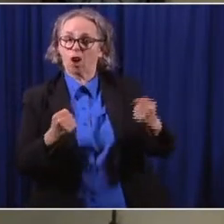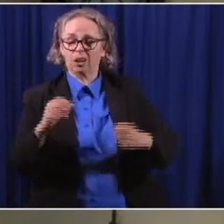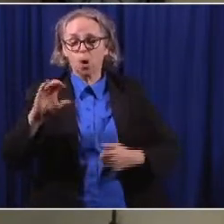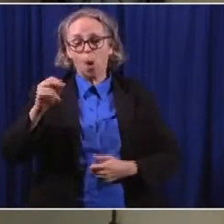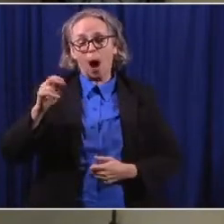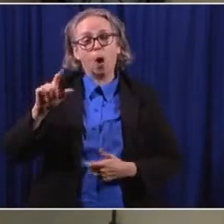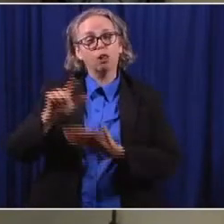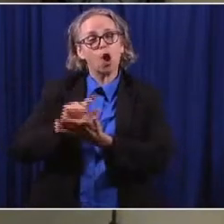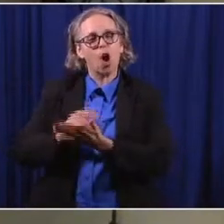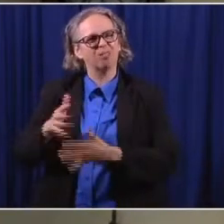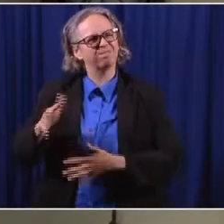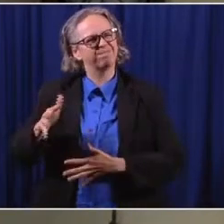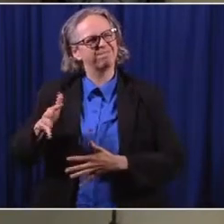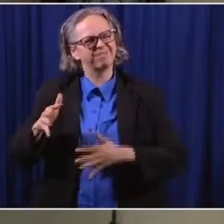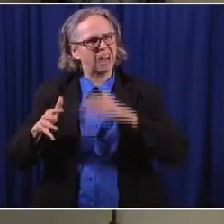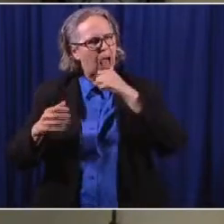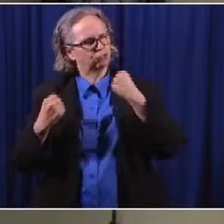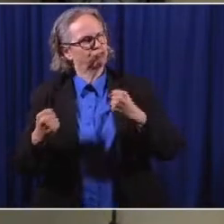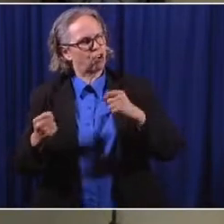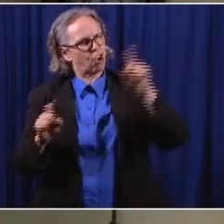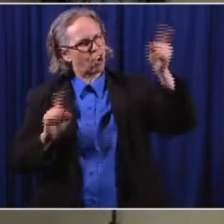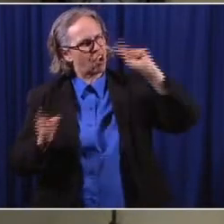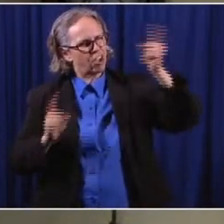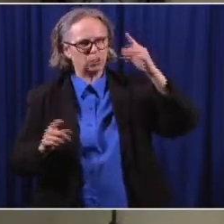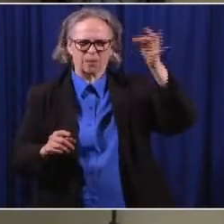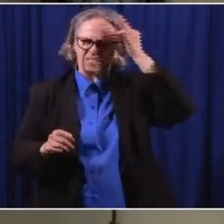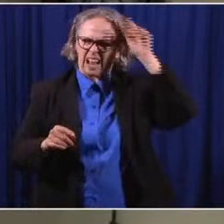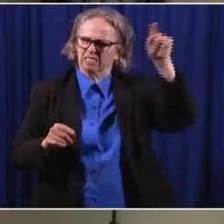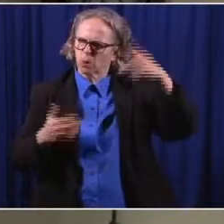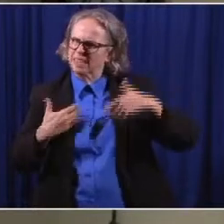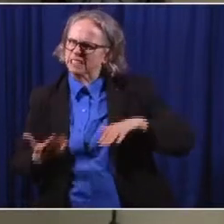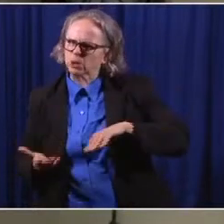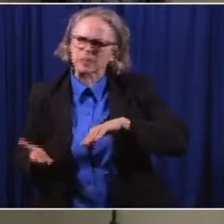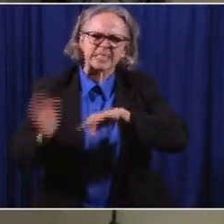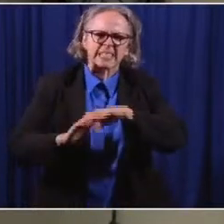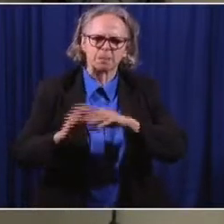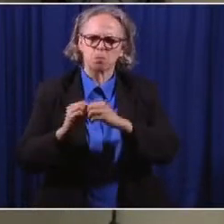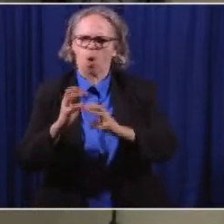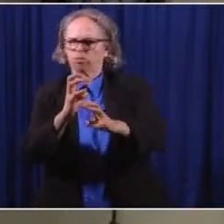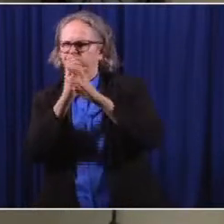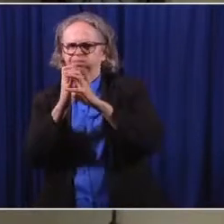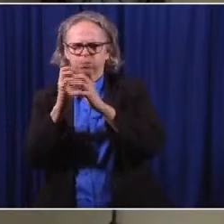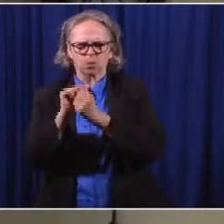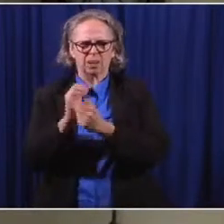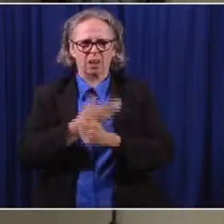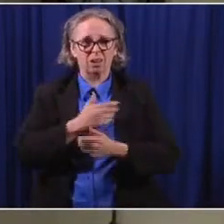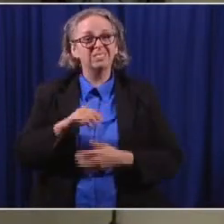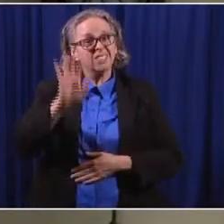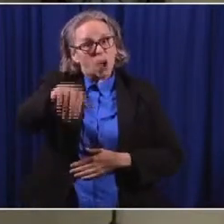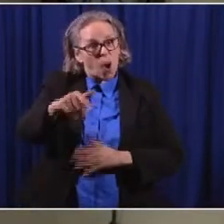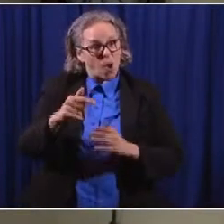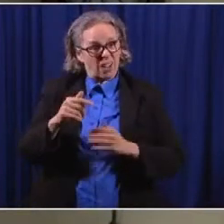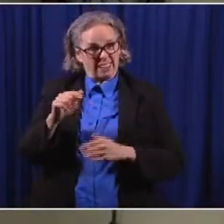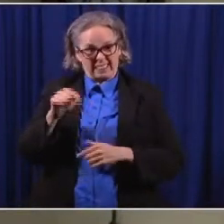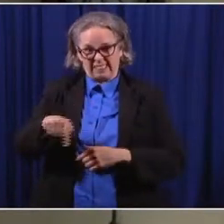attorney will take some of these cases. These are cases where someone is picked up, they've got a gun, maybe they don't have